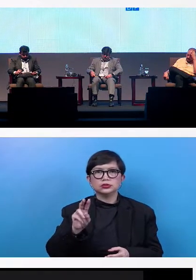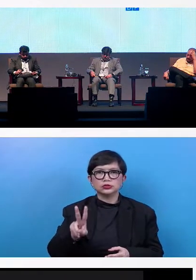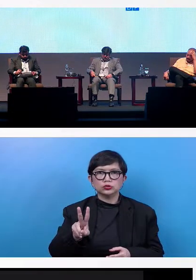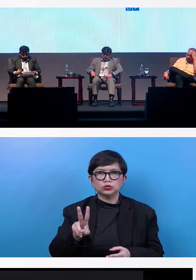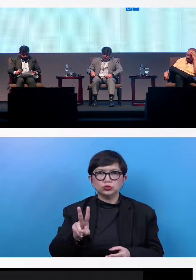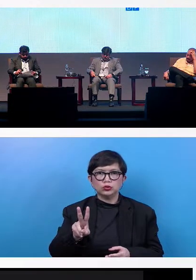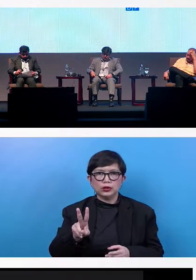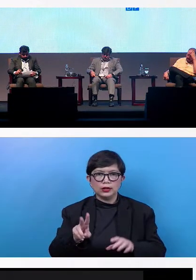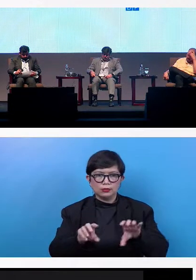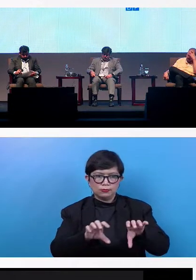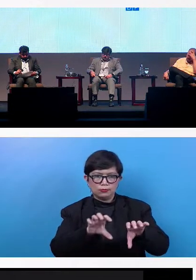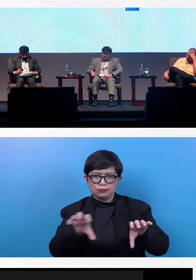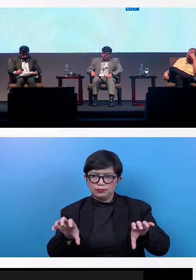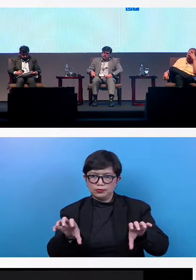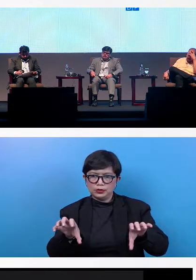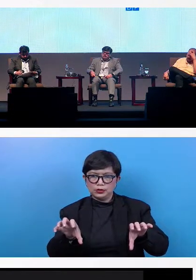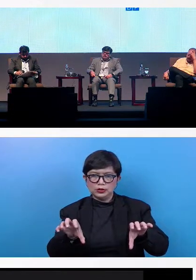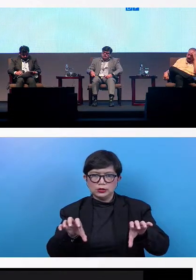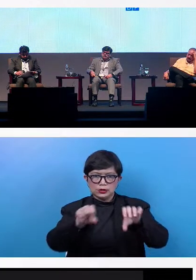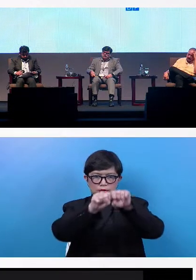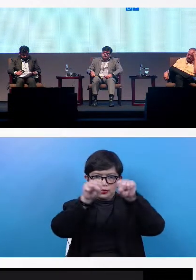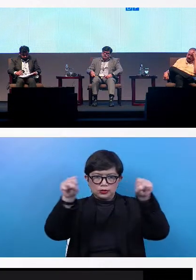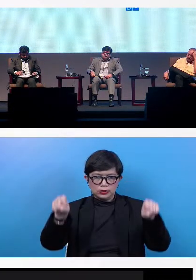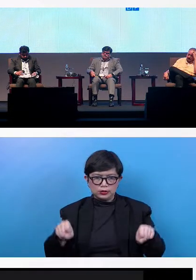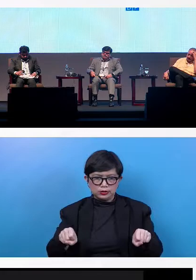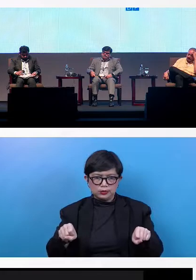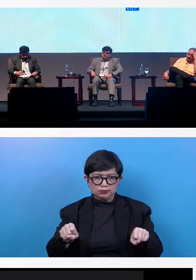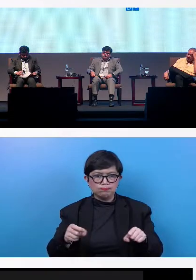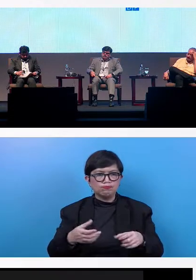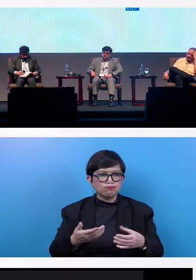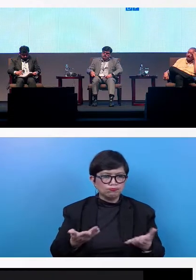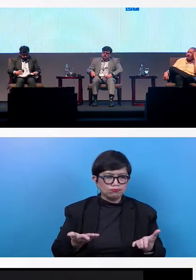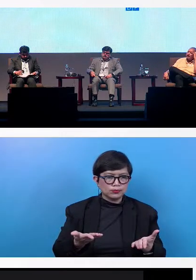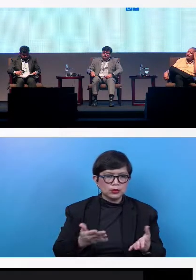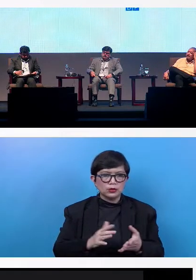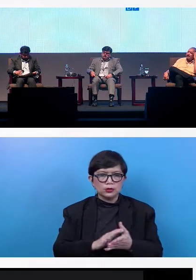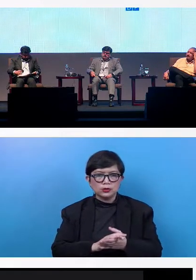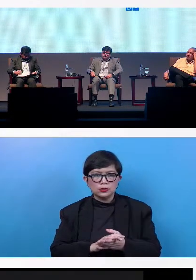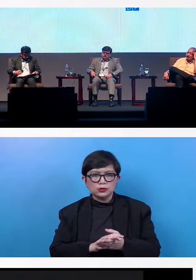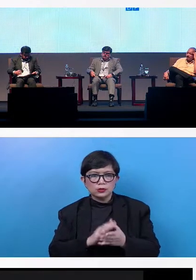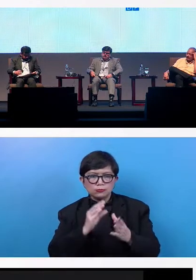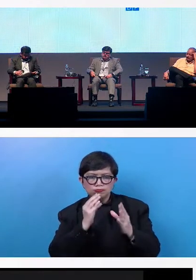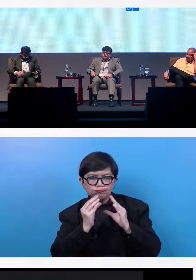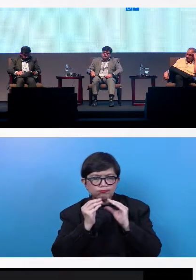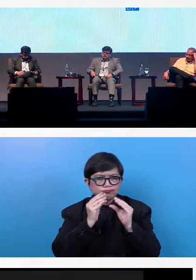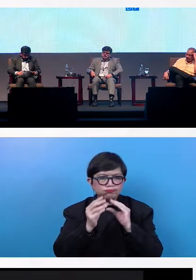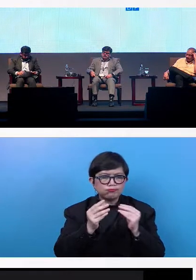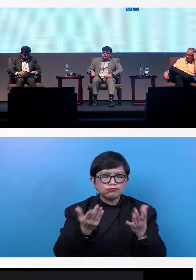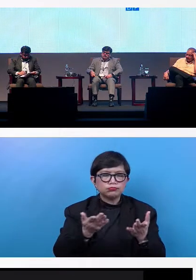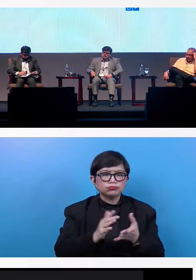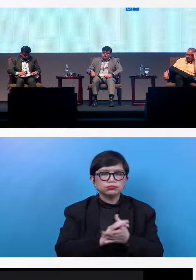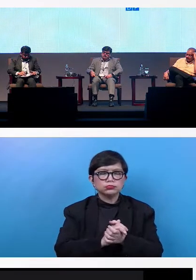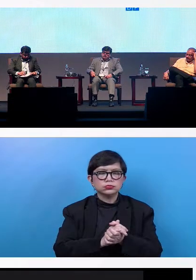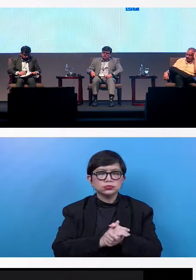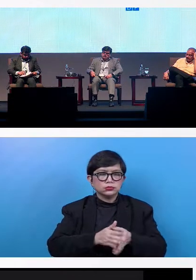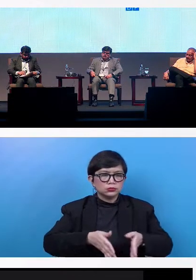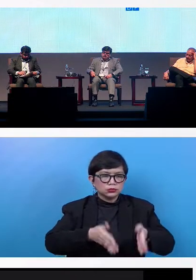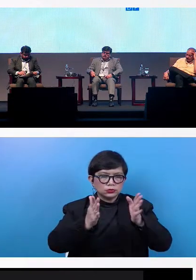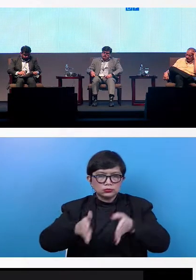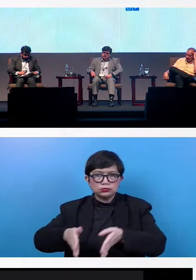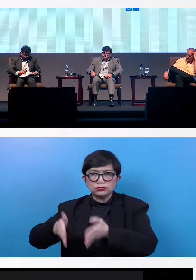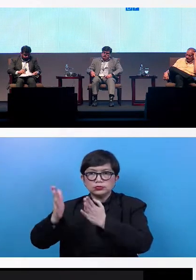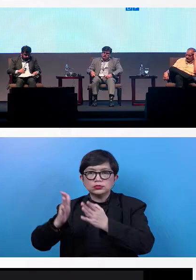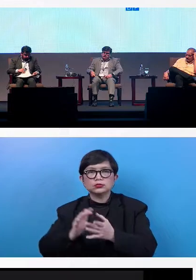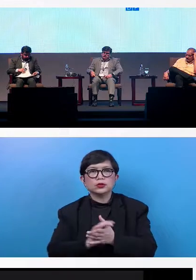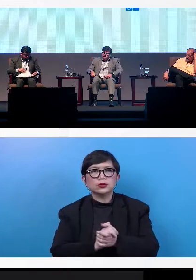case, complex infrastructure, are affected by an adverse stimulus. These domains for infrastructure